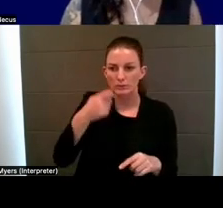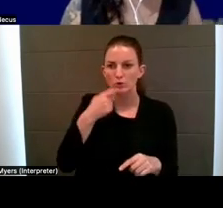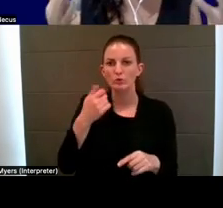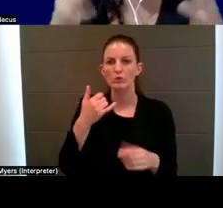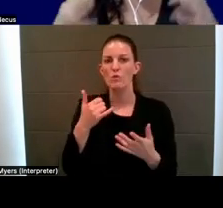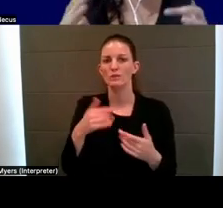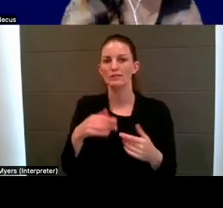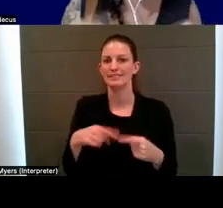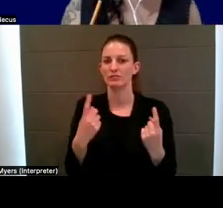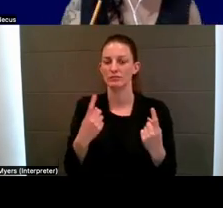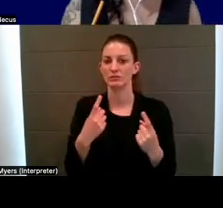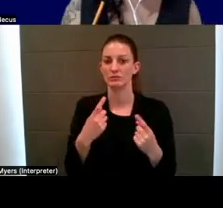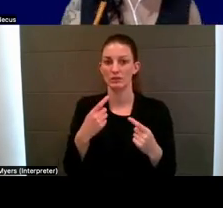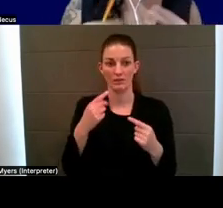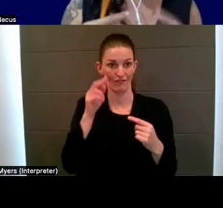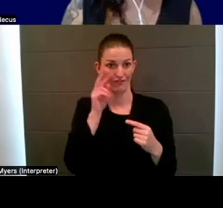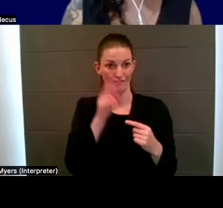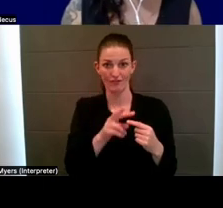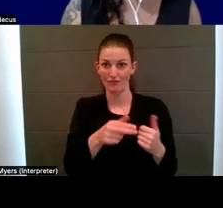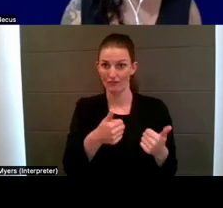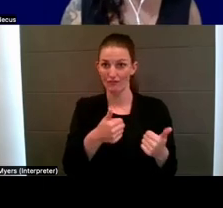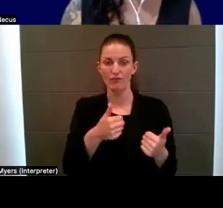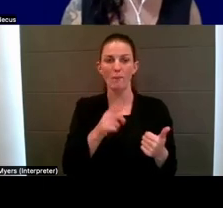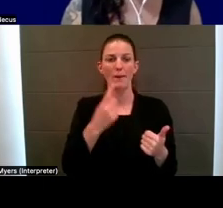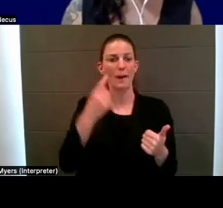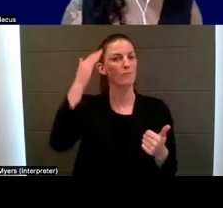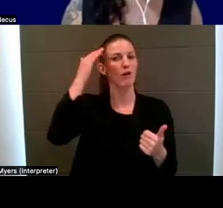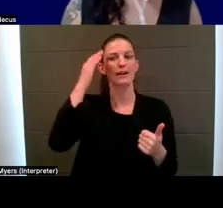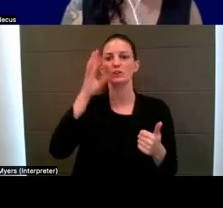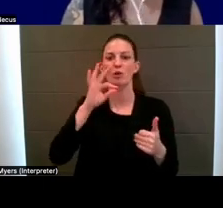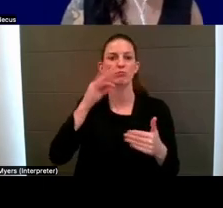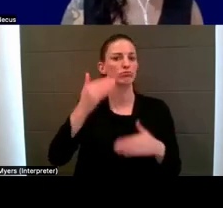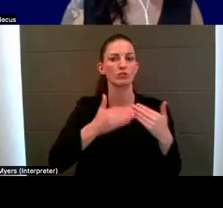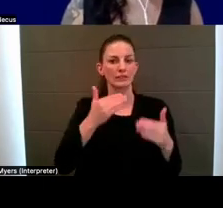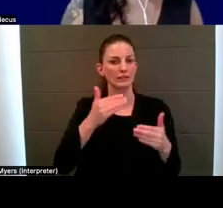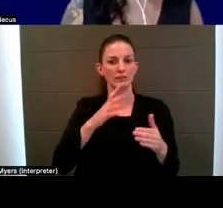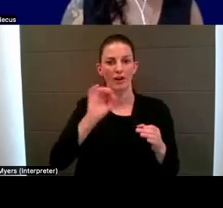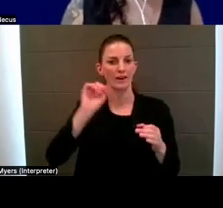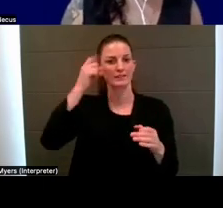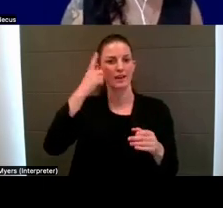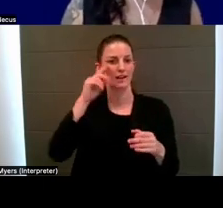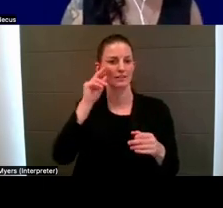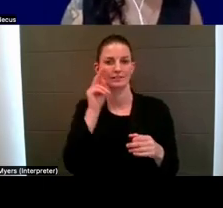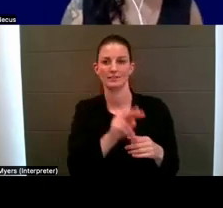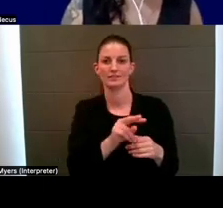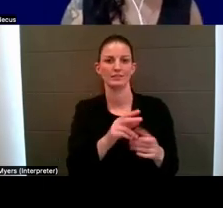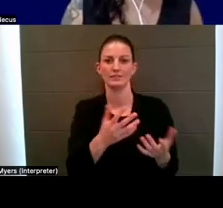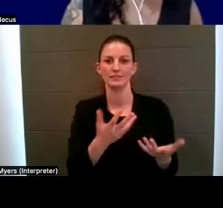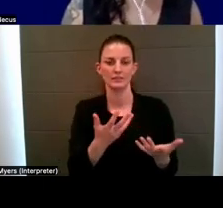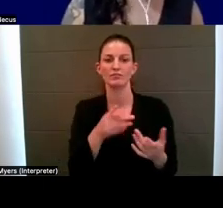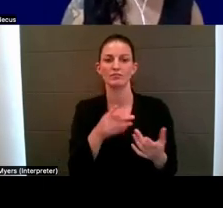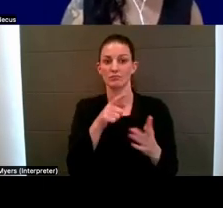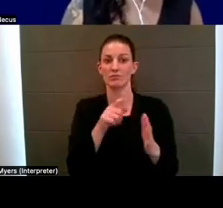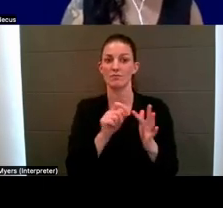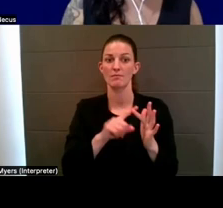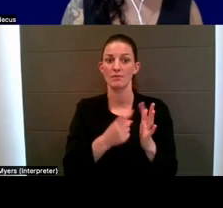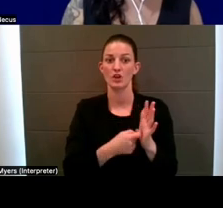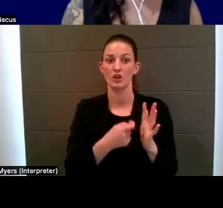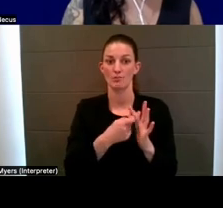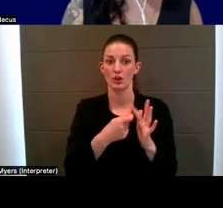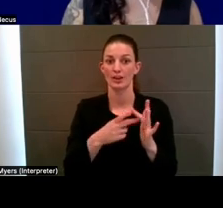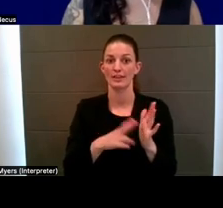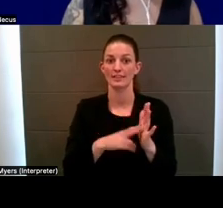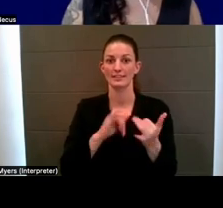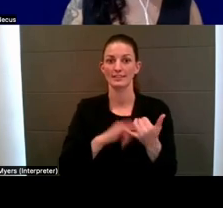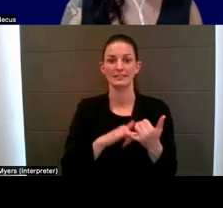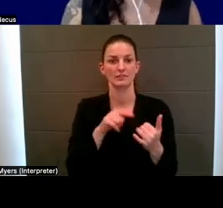vision, but the brain can't translate the images that it's seeing. this reference is also at the end of the